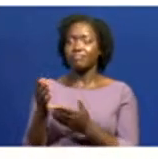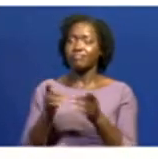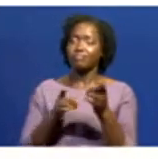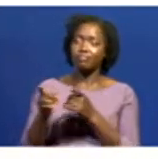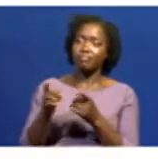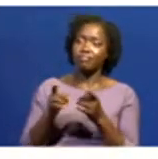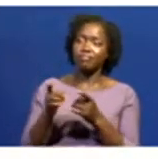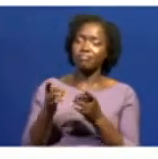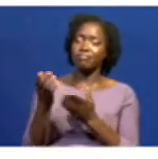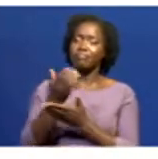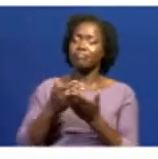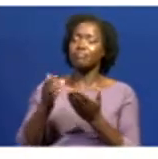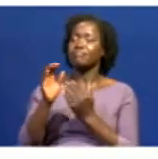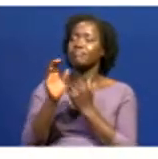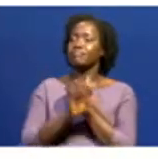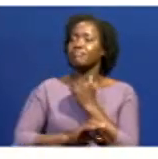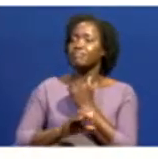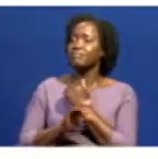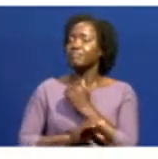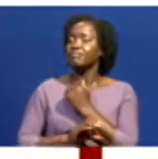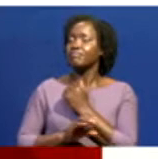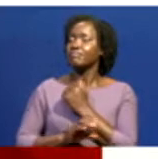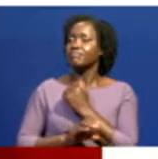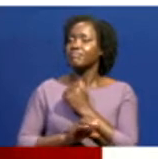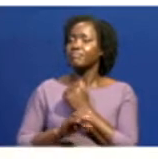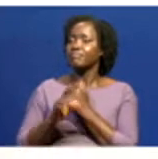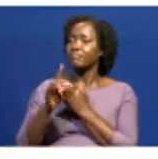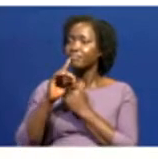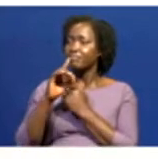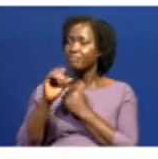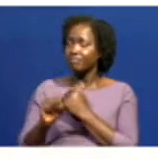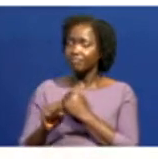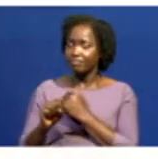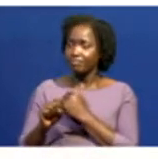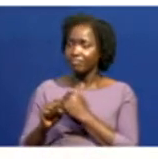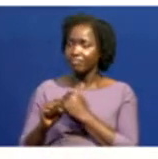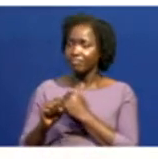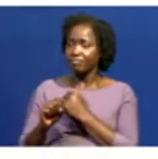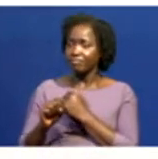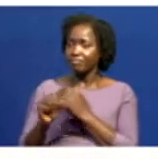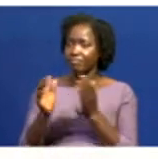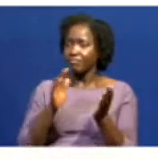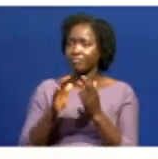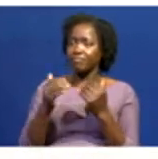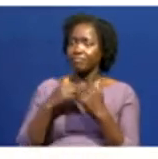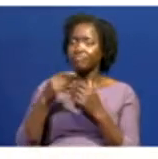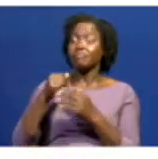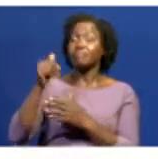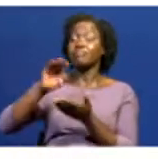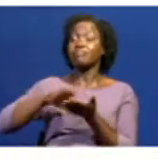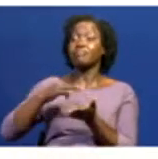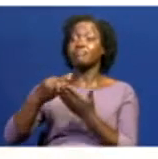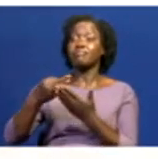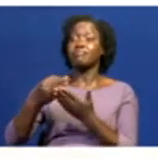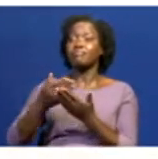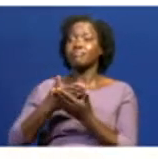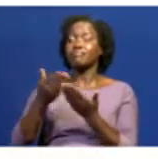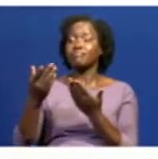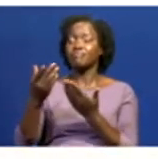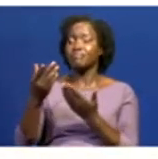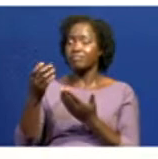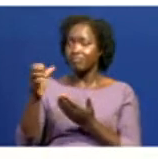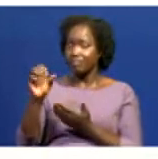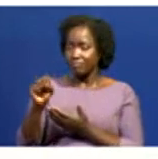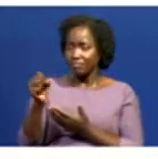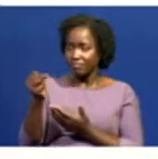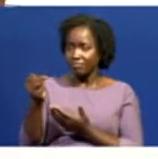or driving the economies of countries in Africa, is that we have schemes like the umbrella funds. You know, umbrella funds are for small medium